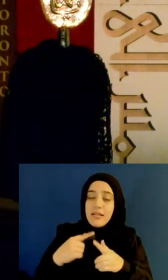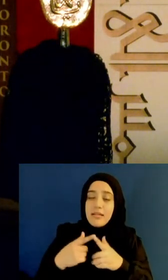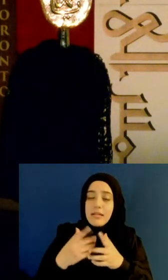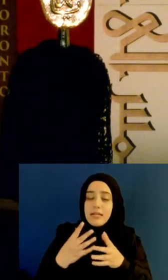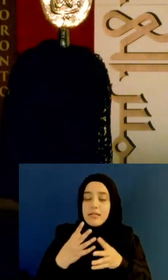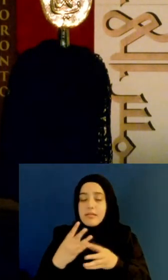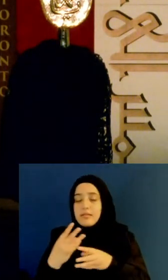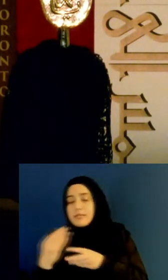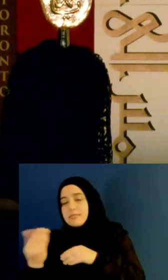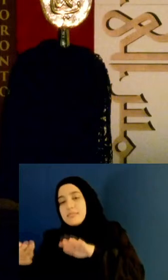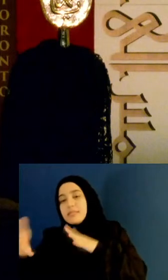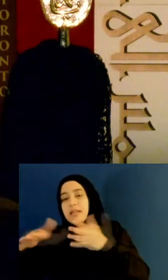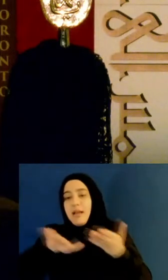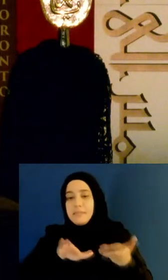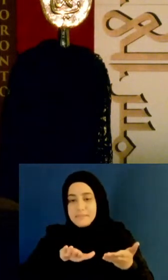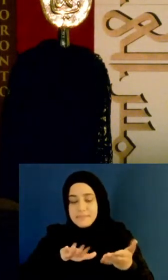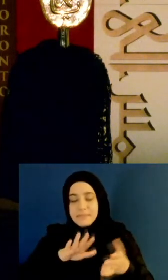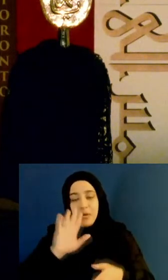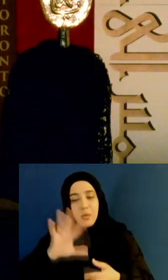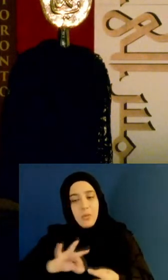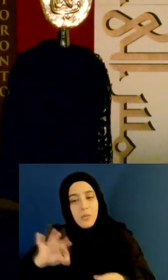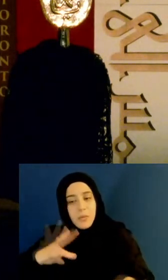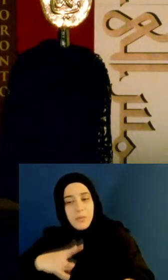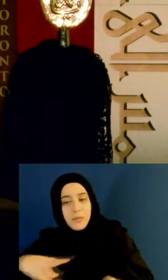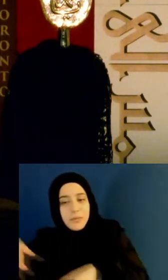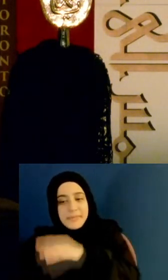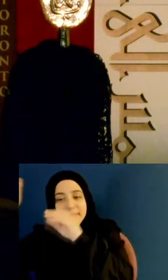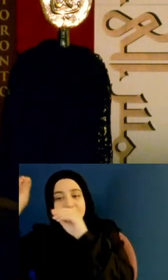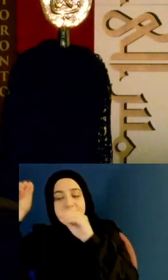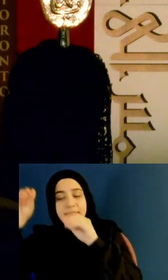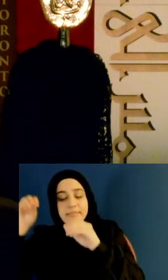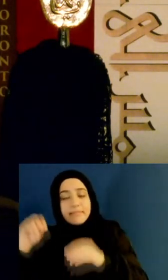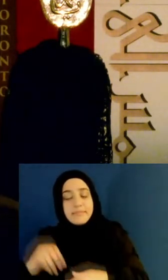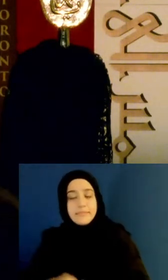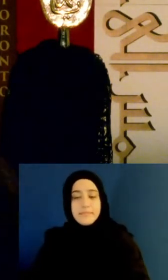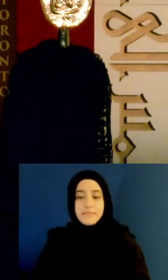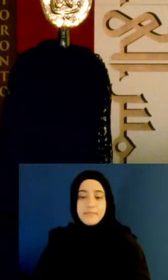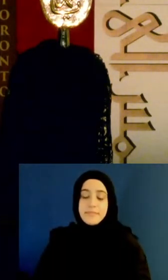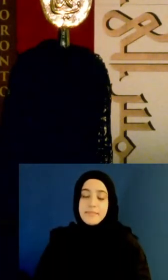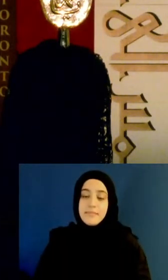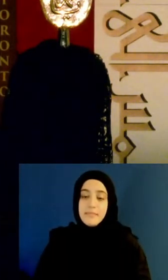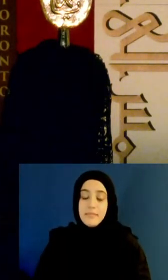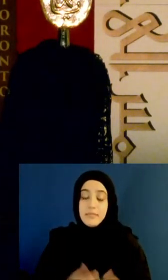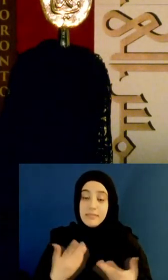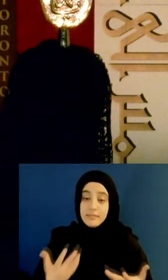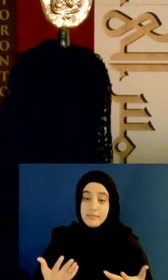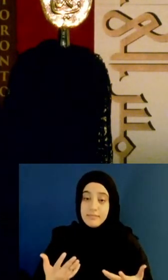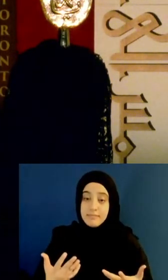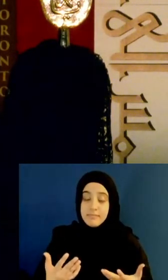Ahibai. We learn to destroy the ego from Imam al-Hussein.